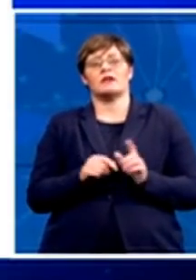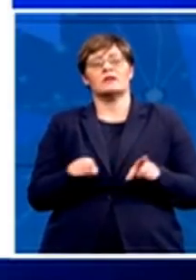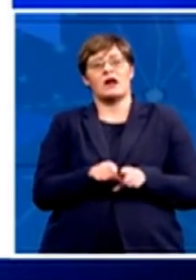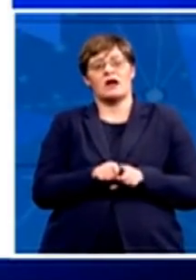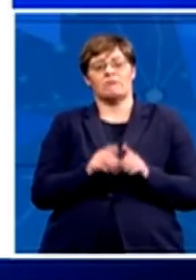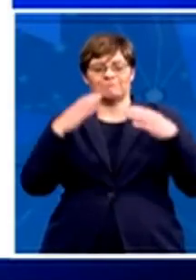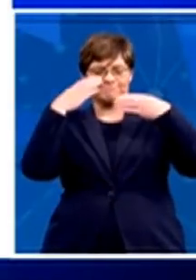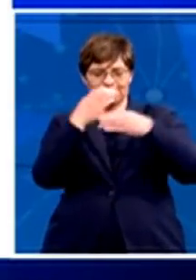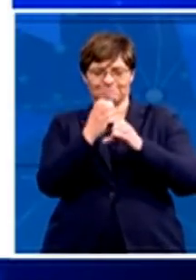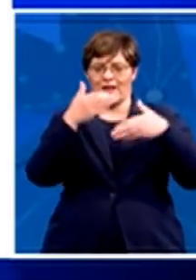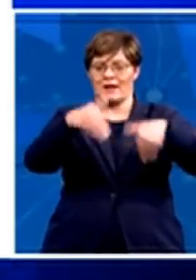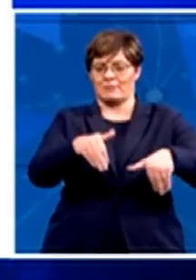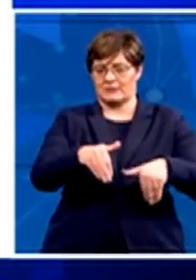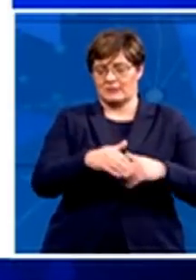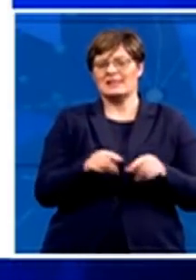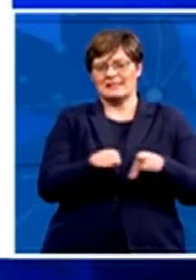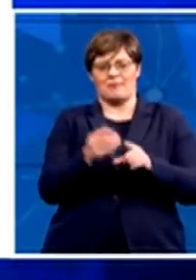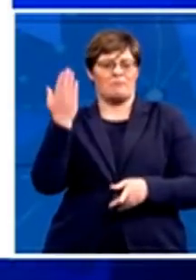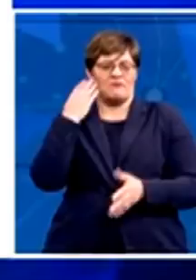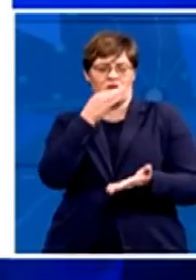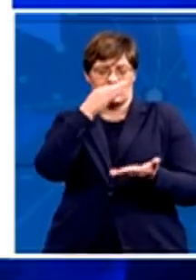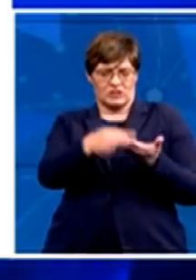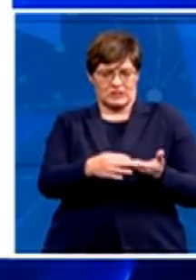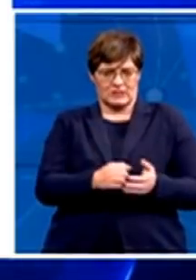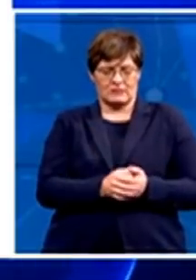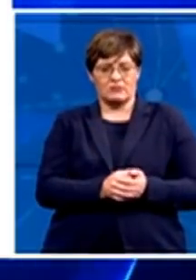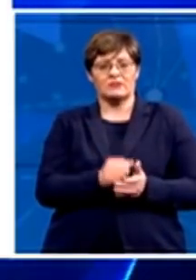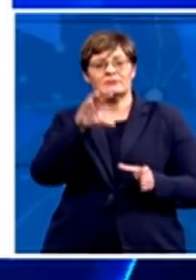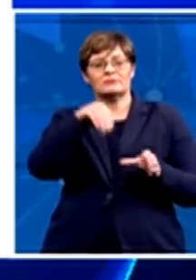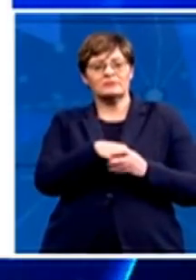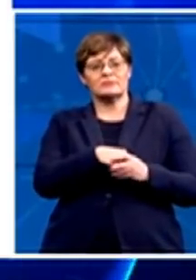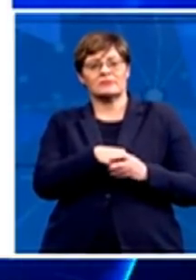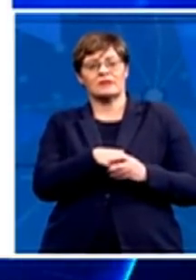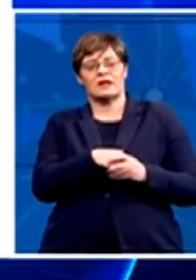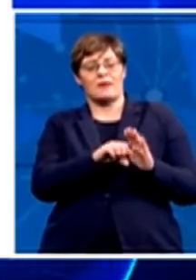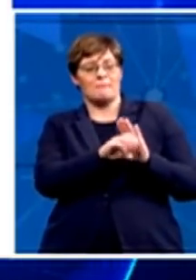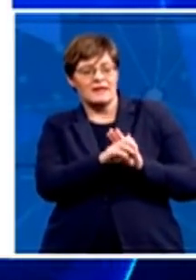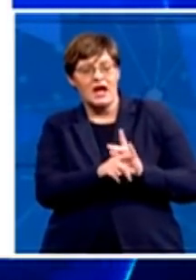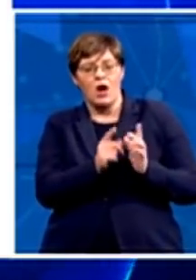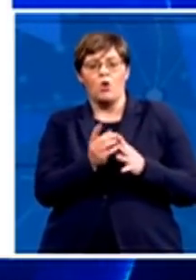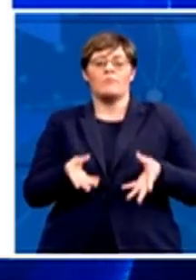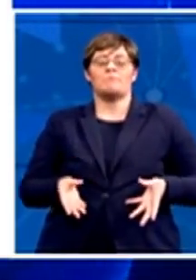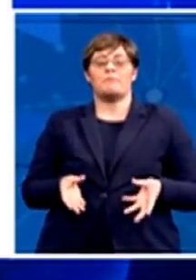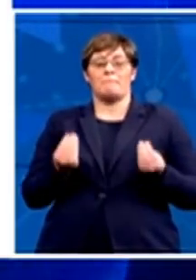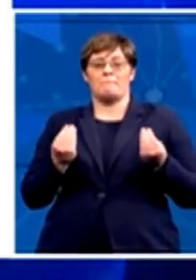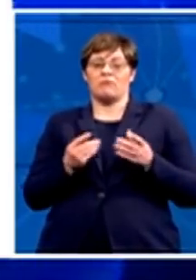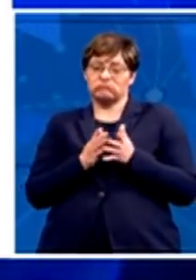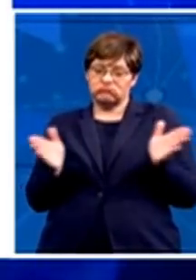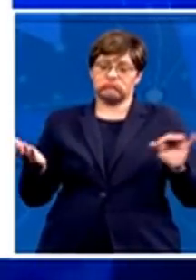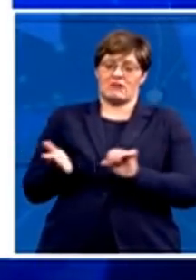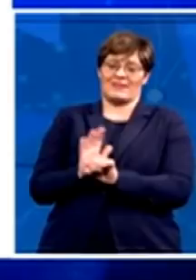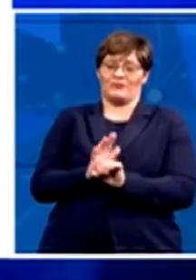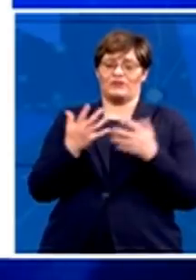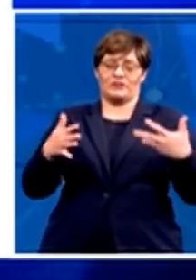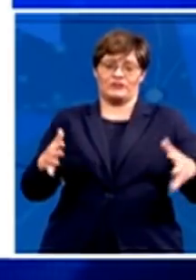matter has gained increasing traction in the media and is already receiving wide coverage, and a period of about 3 weeks would